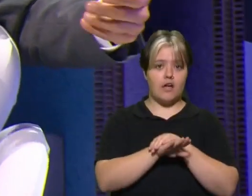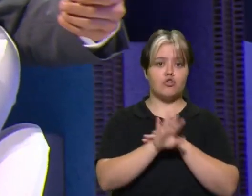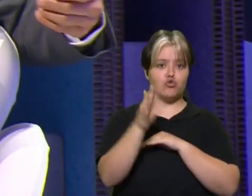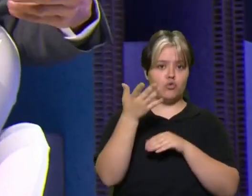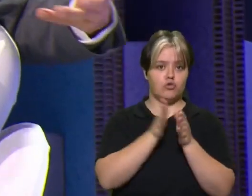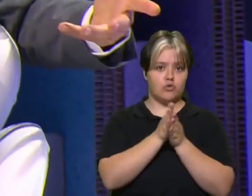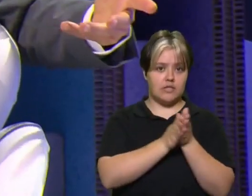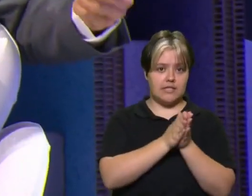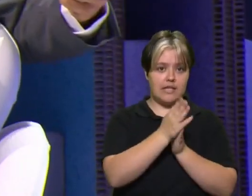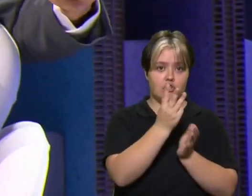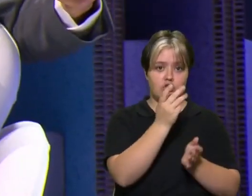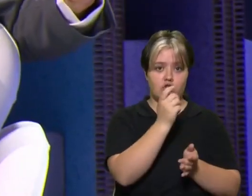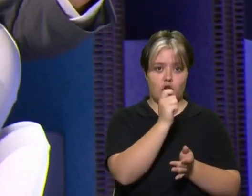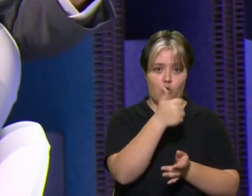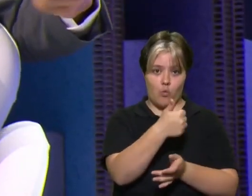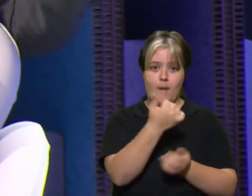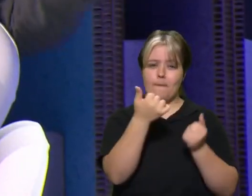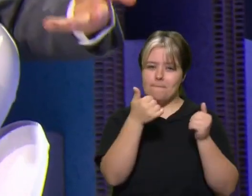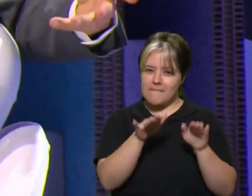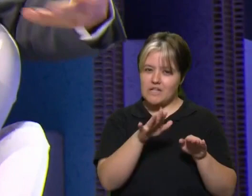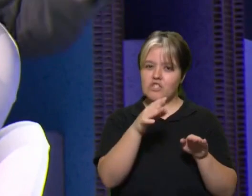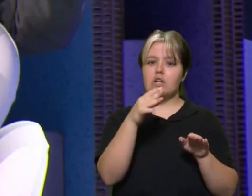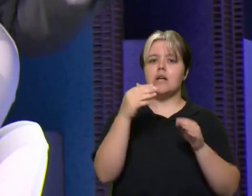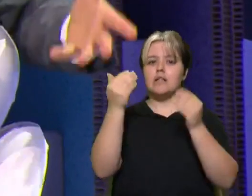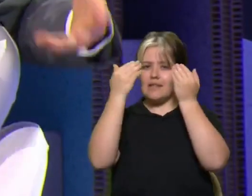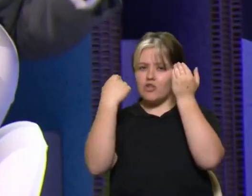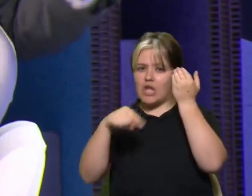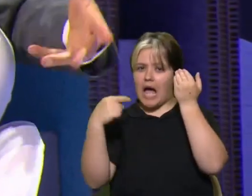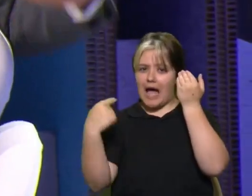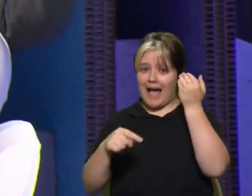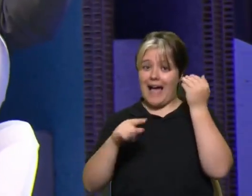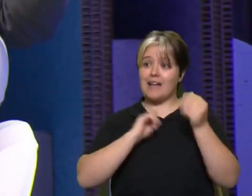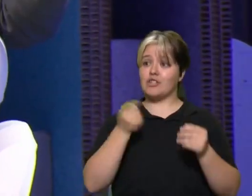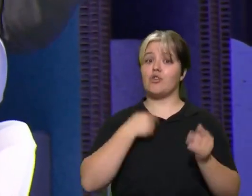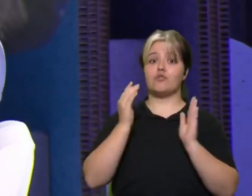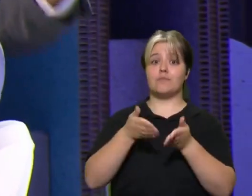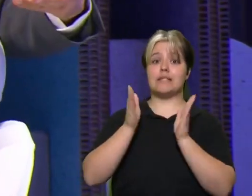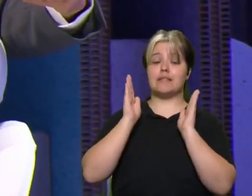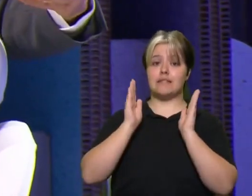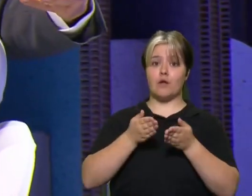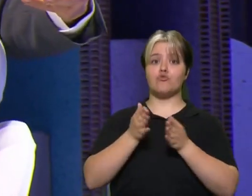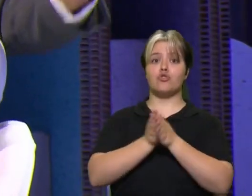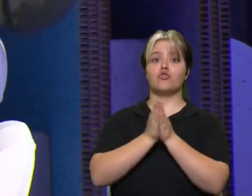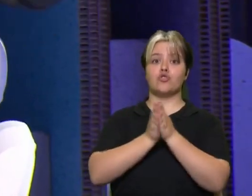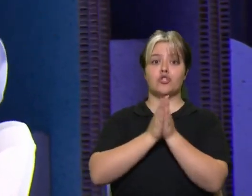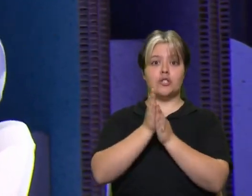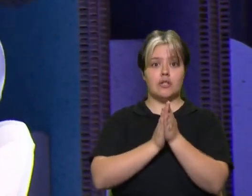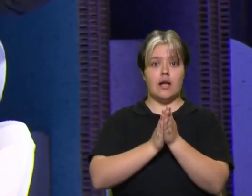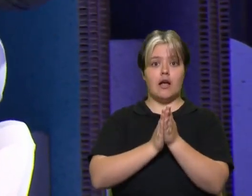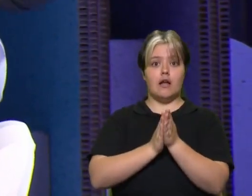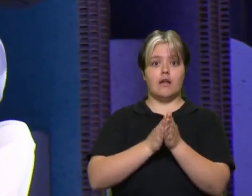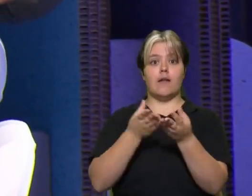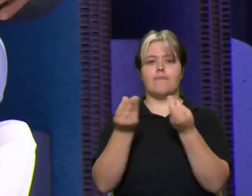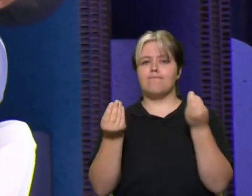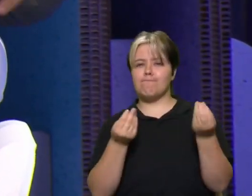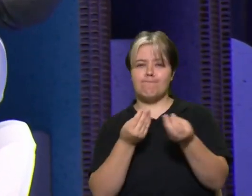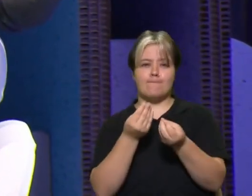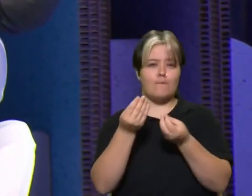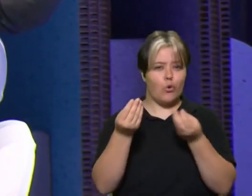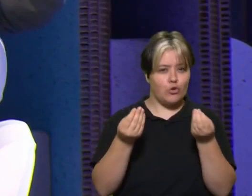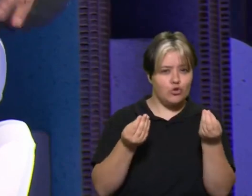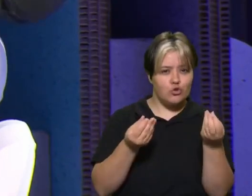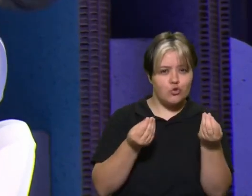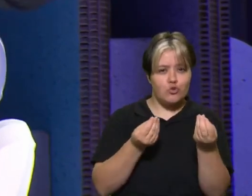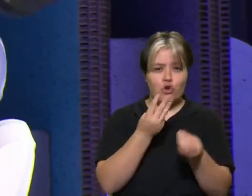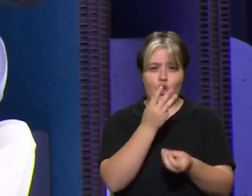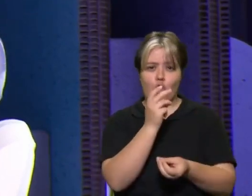easily stored when we use the web, but there are data that need to be used, and many